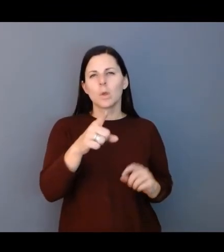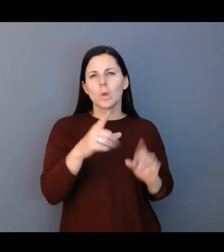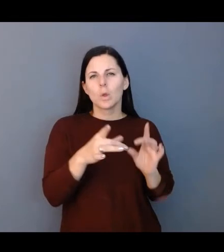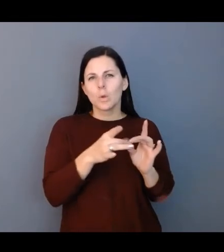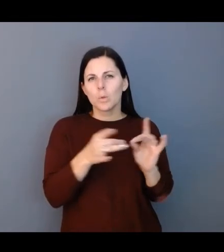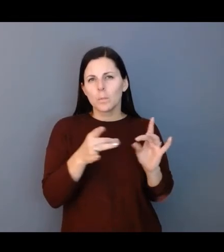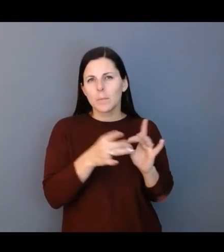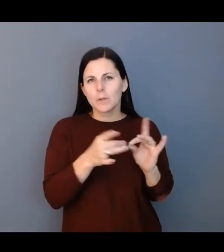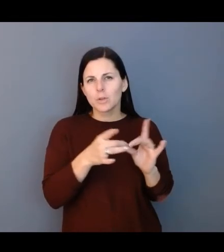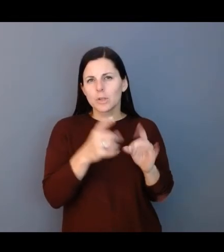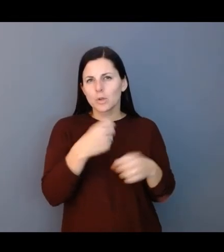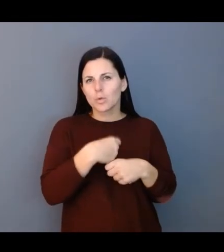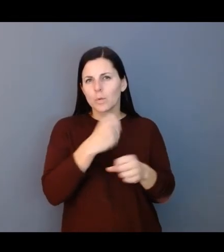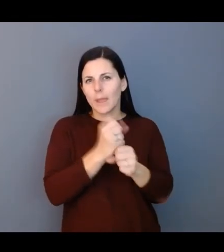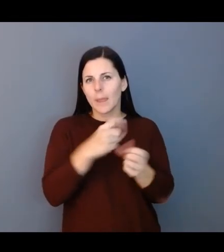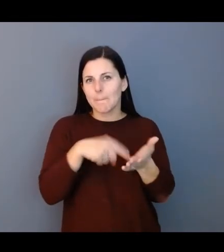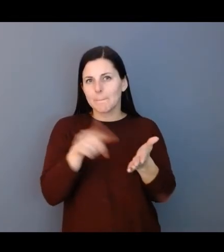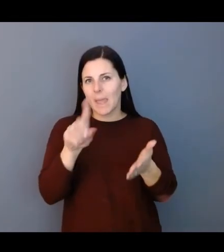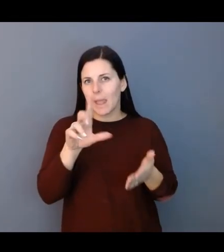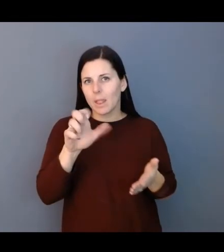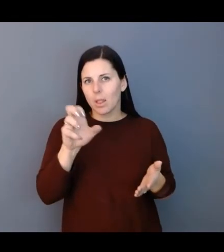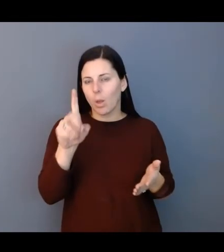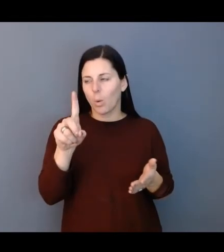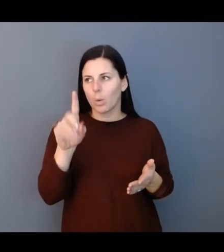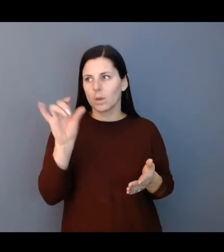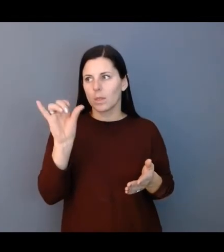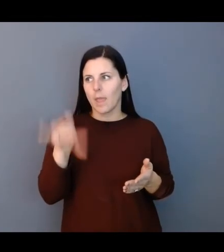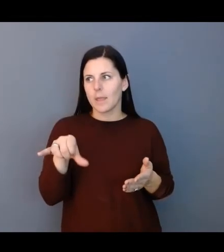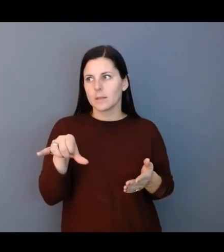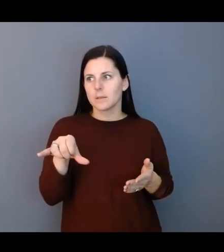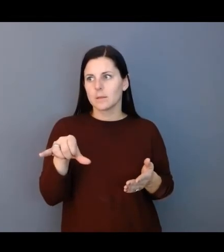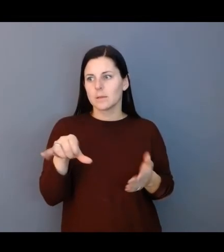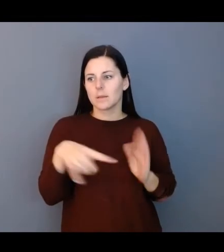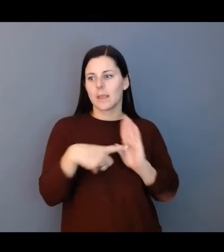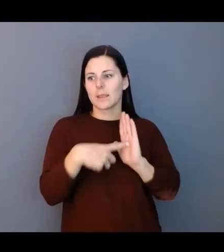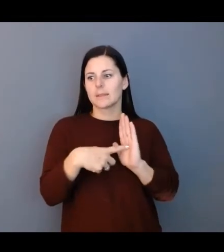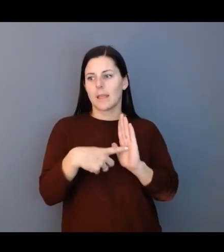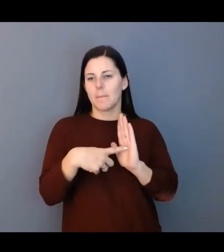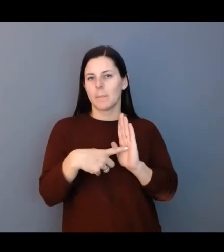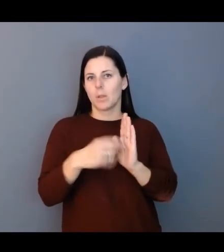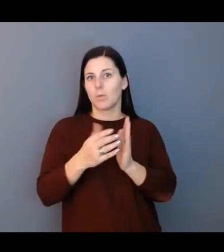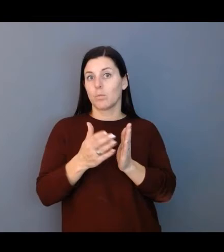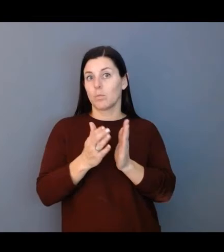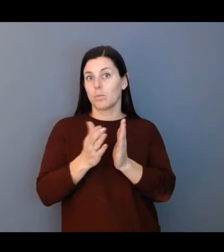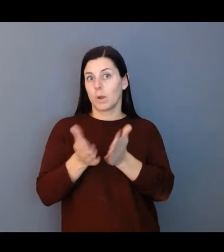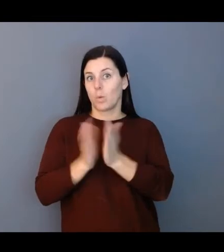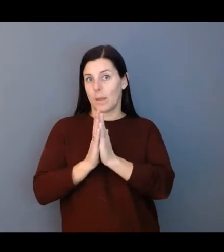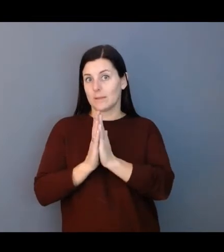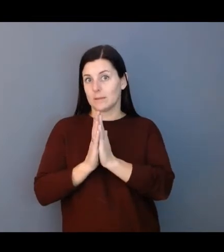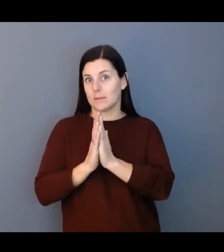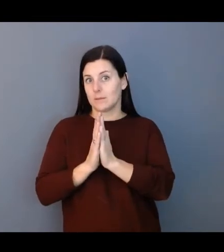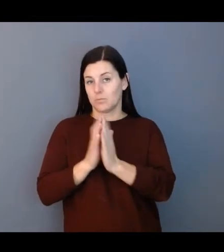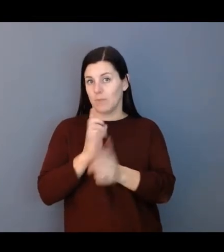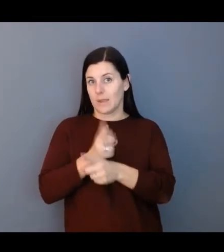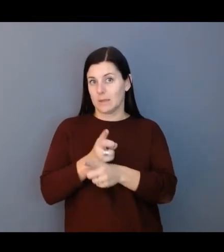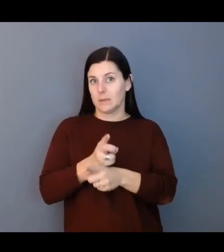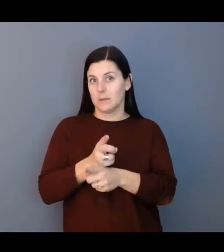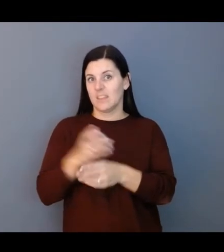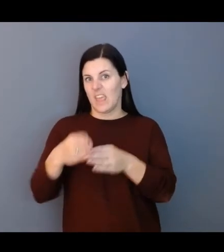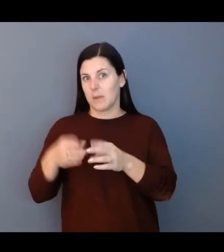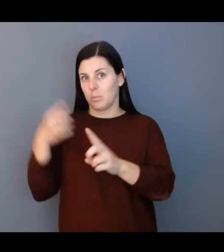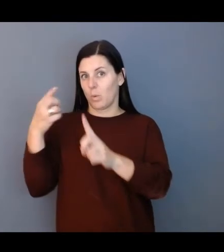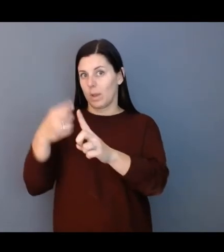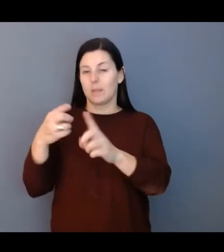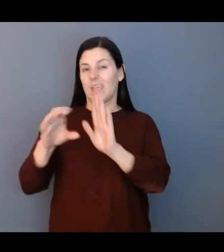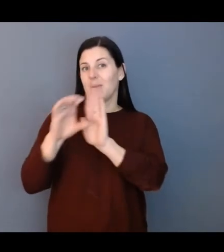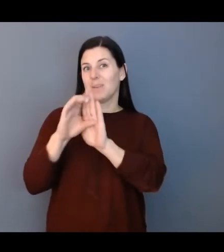So you mentioned a few things. You said you create a payload, which is basically the sample request that's going to hit the endpoint, right?